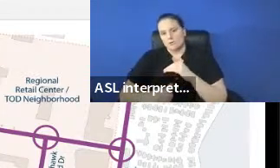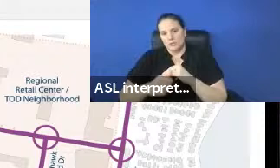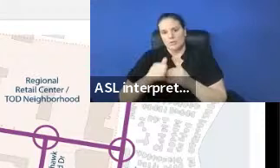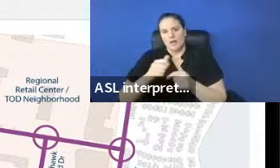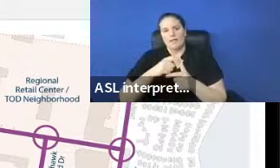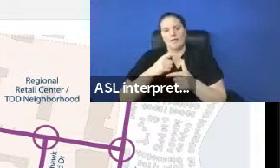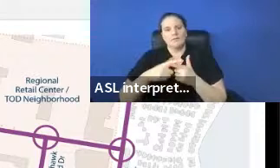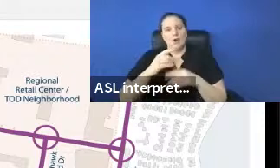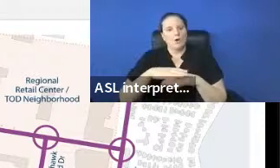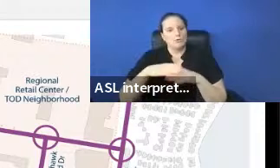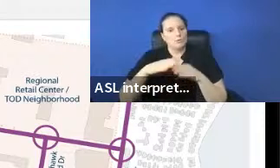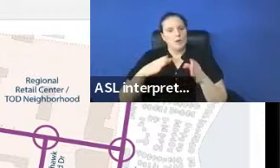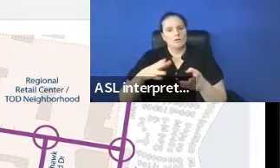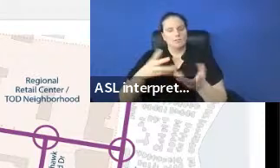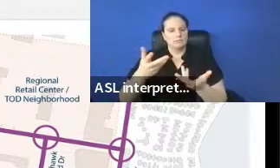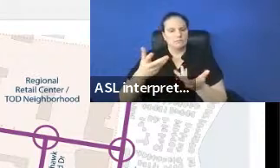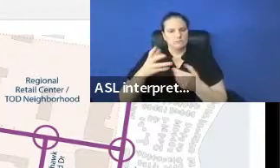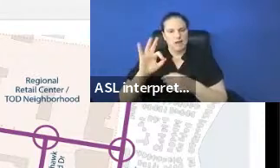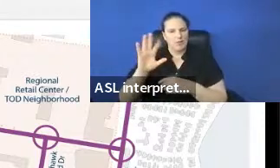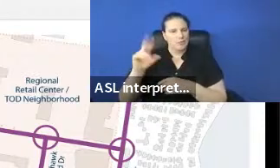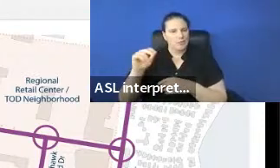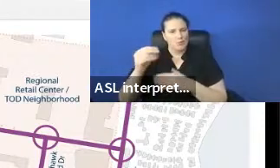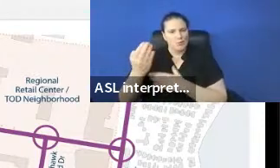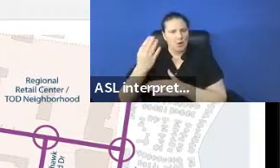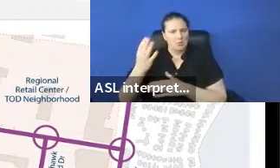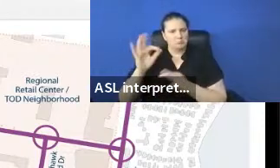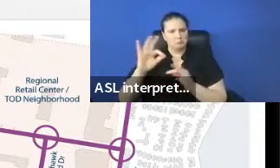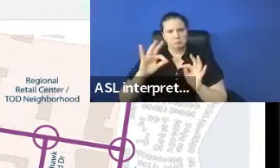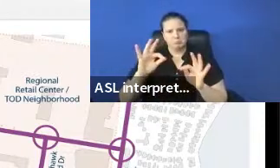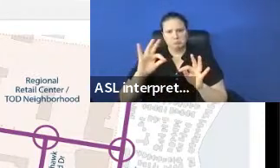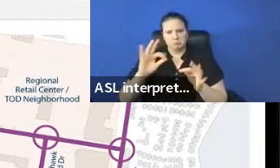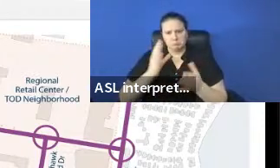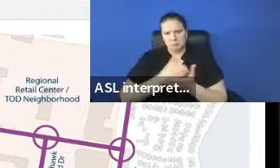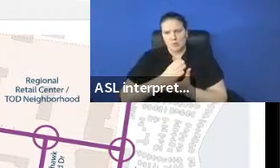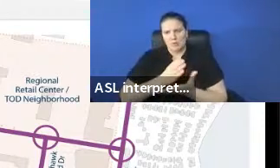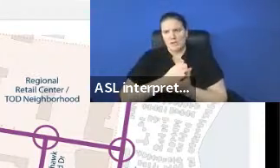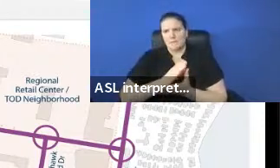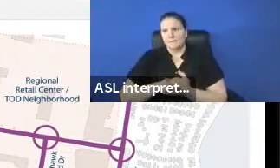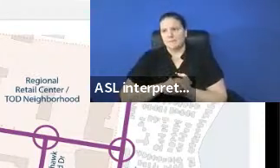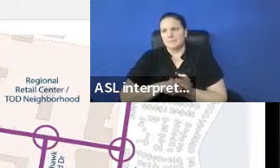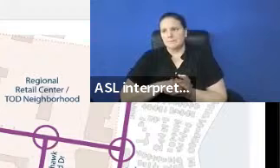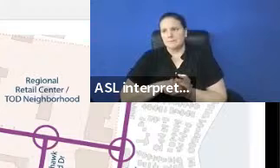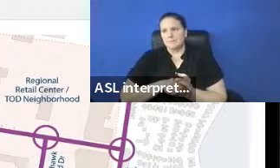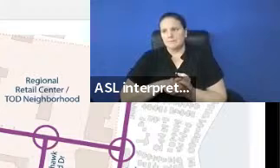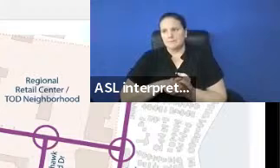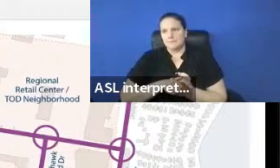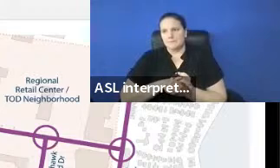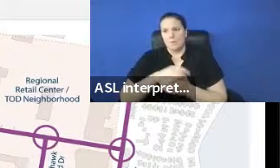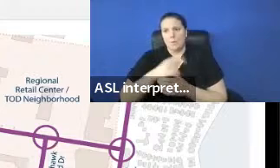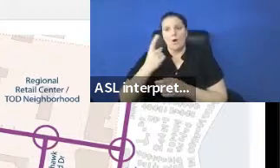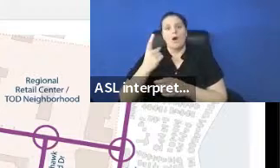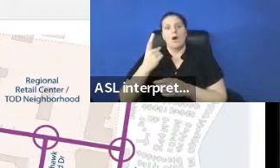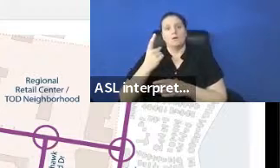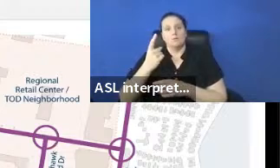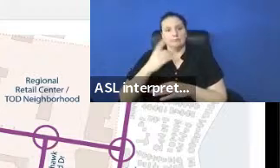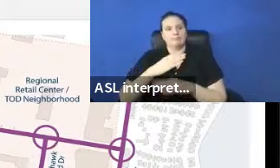on your way. And at 9:30 in the morning, that's pretty okay. So that has one impedance